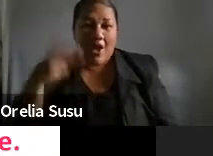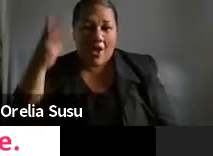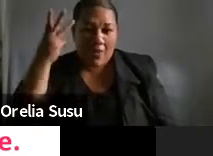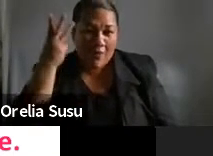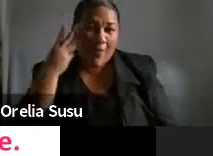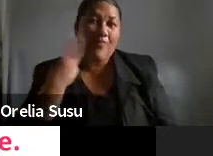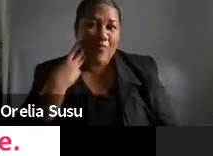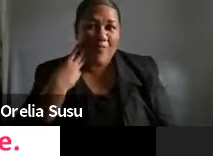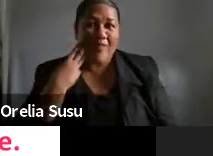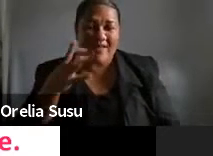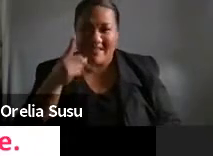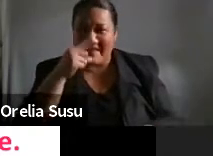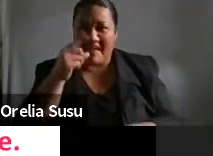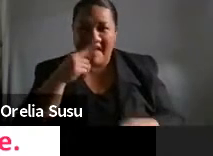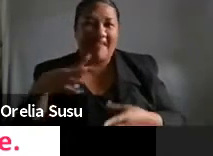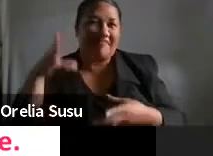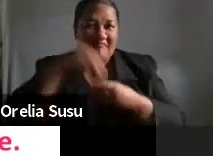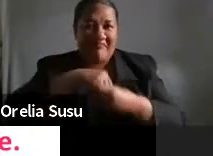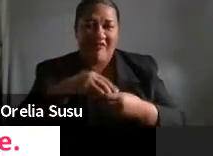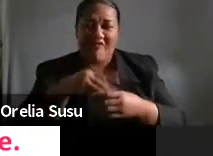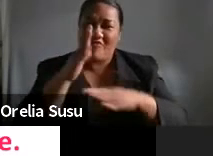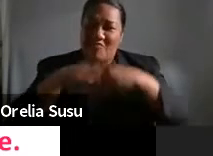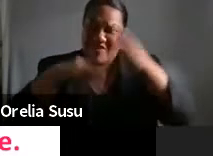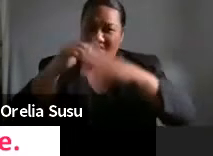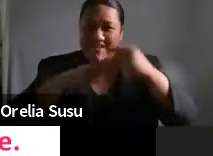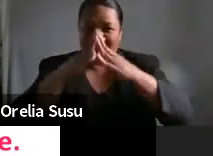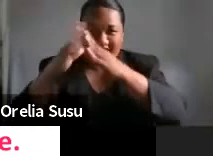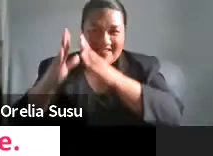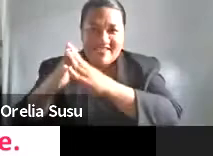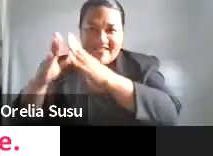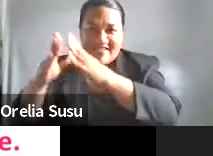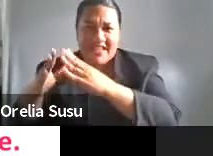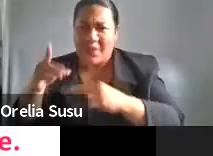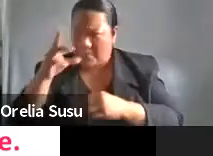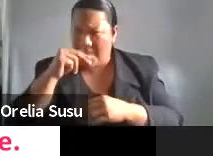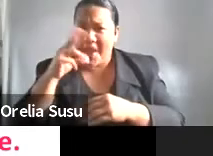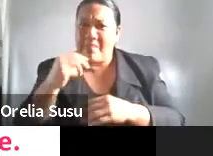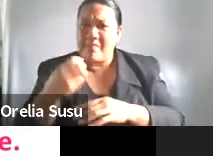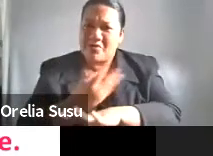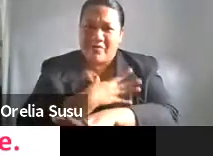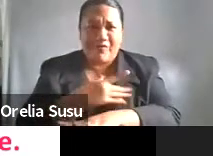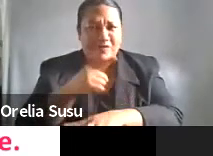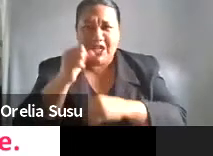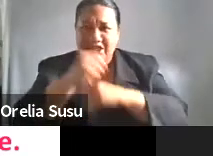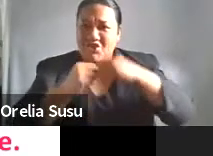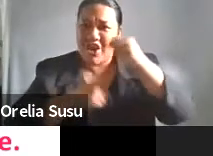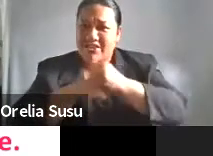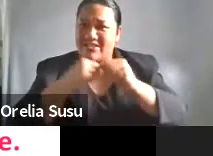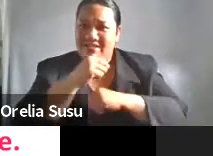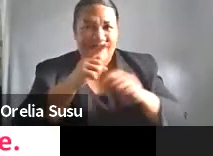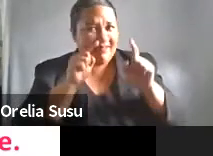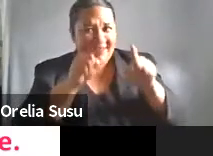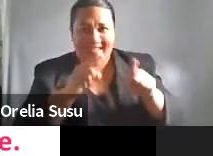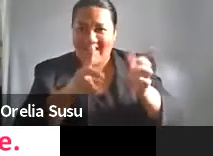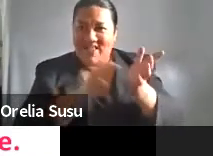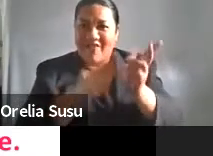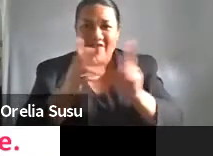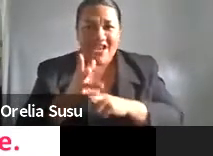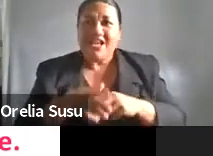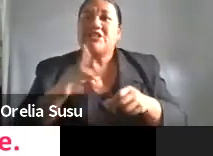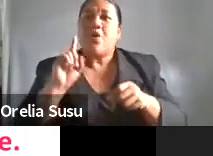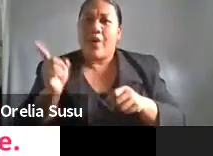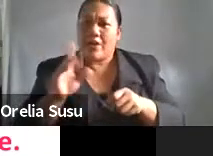talk about the bridge and how they were able to influence the structure of the village to make sure that they were